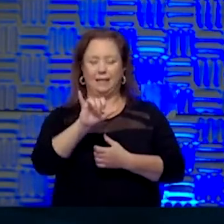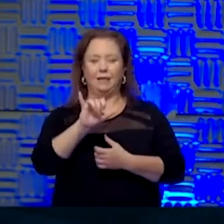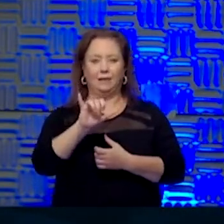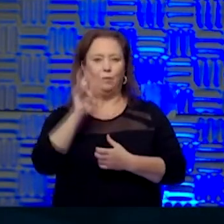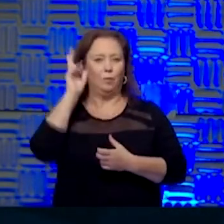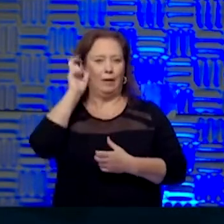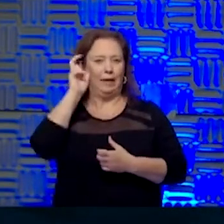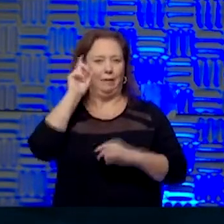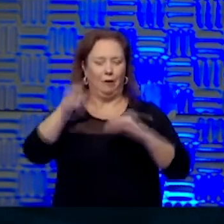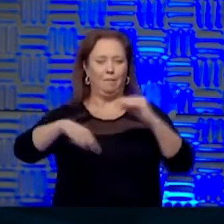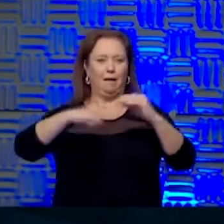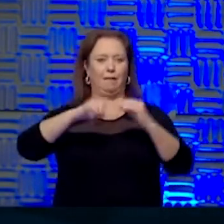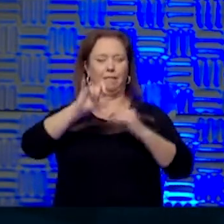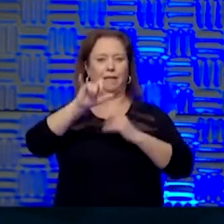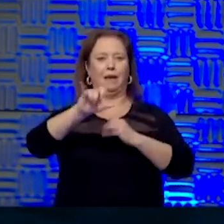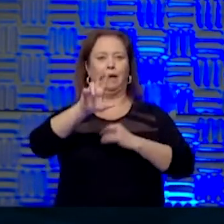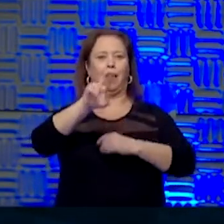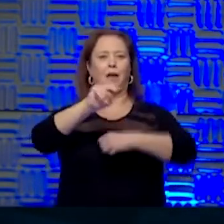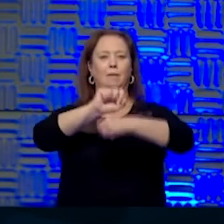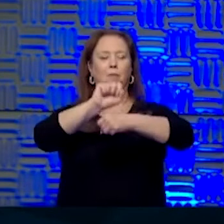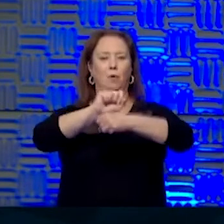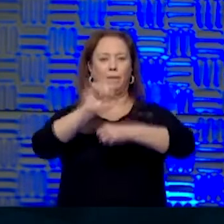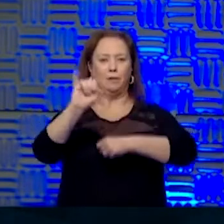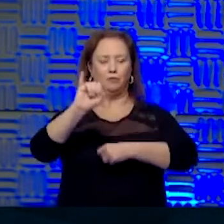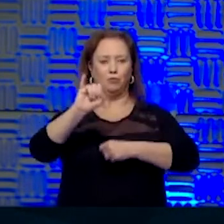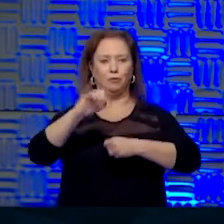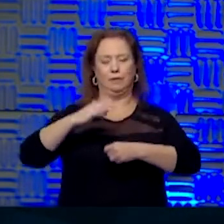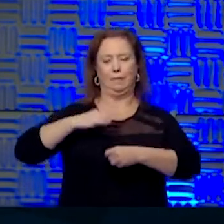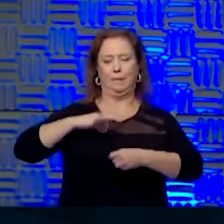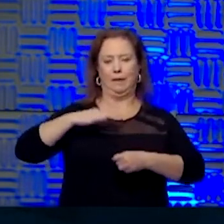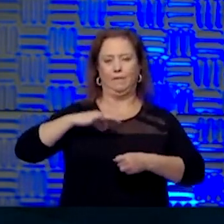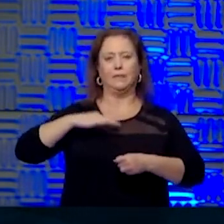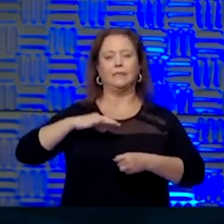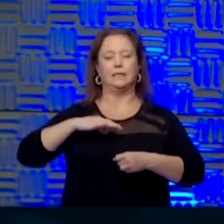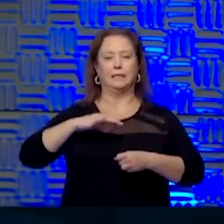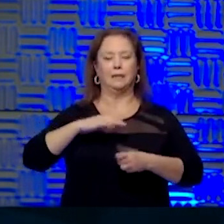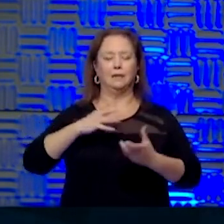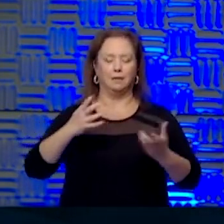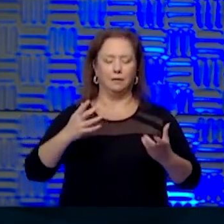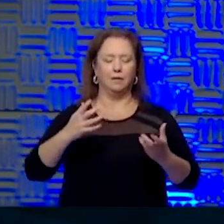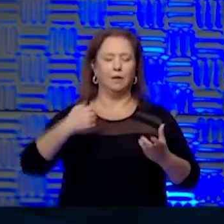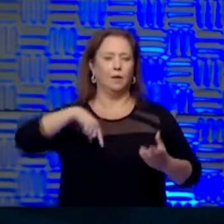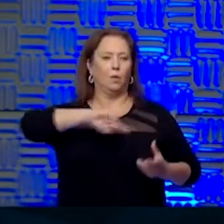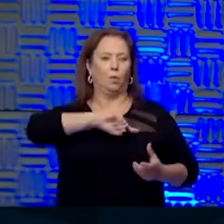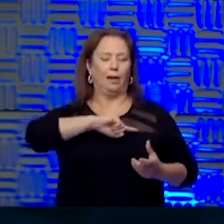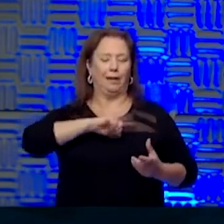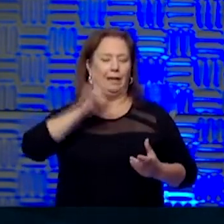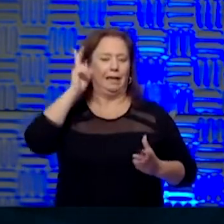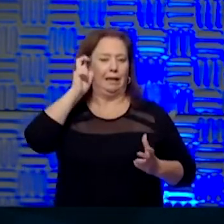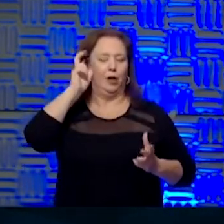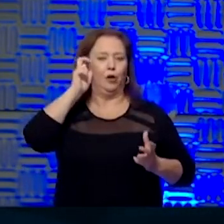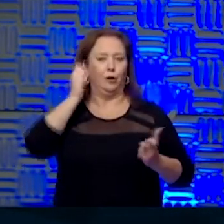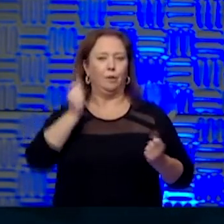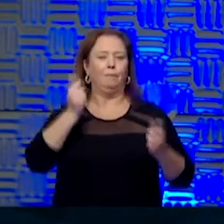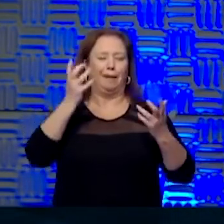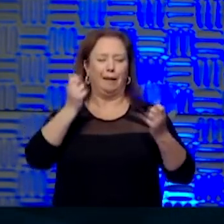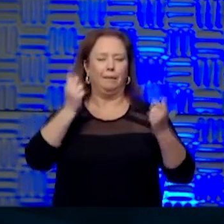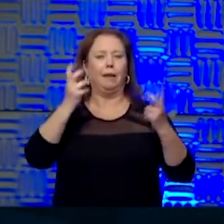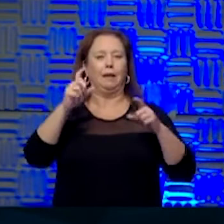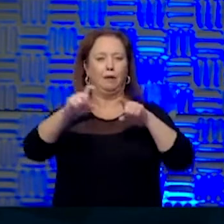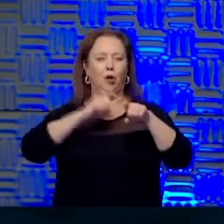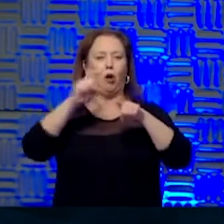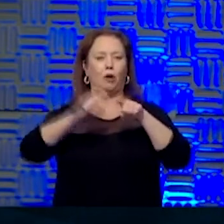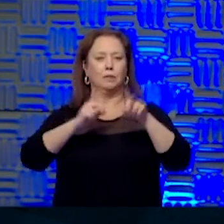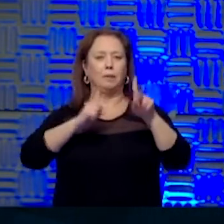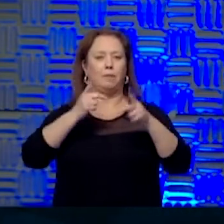hear more about unemployment insurance benefits, which is a state issue, but we get a sufficient number of calls from individuals waiting for